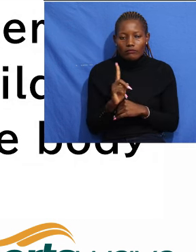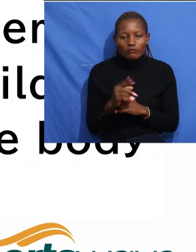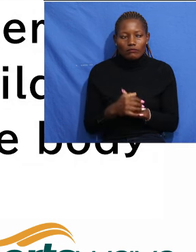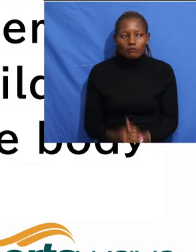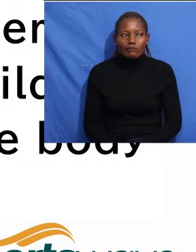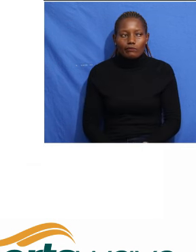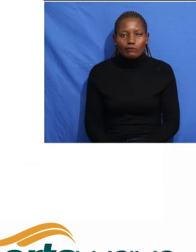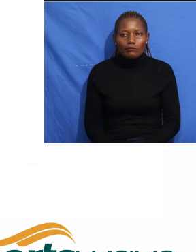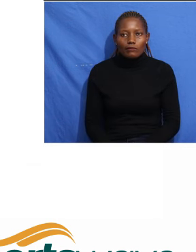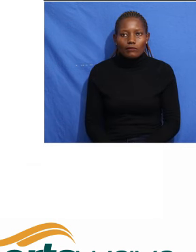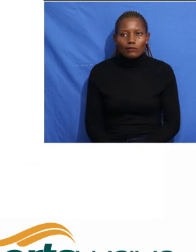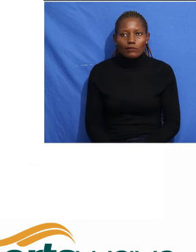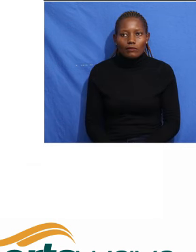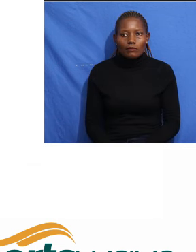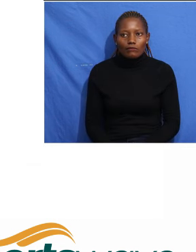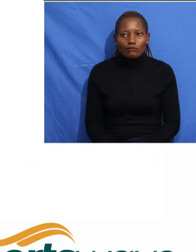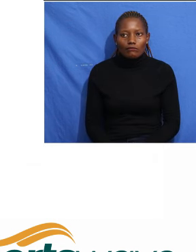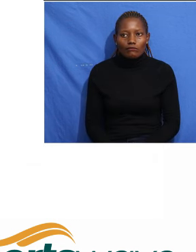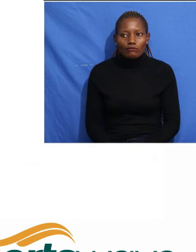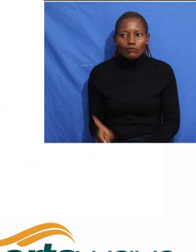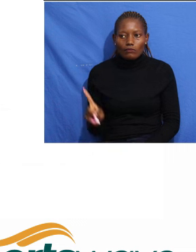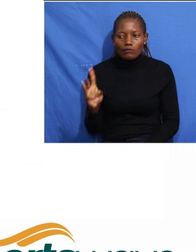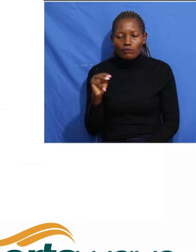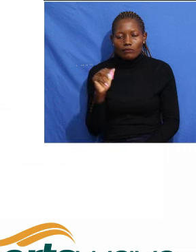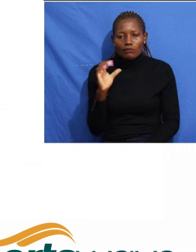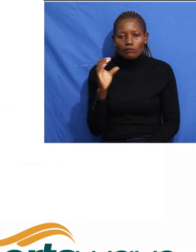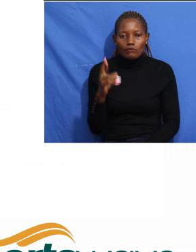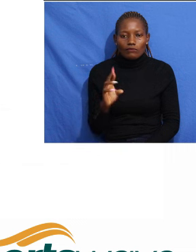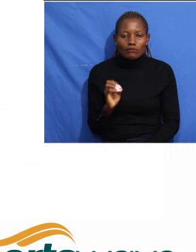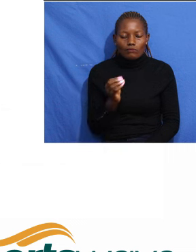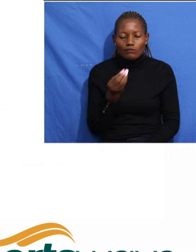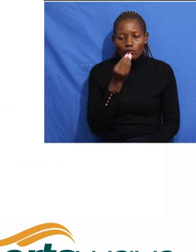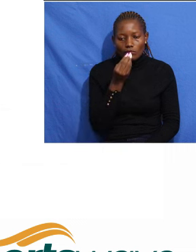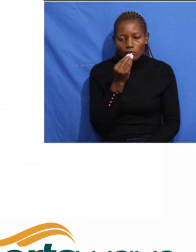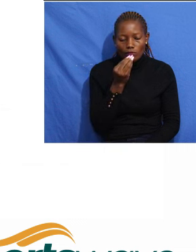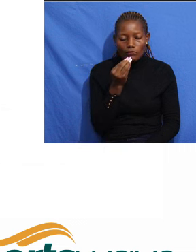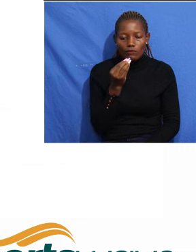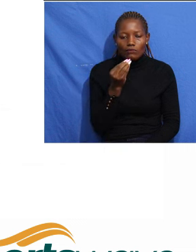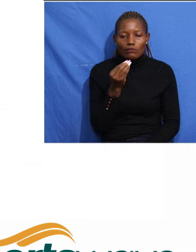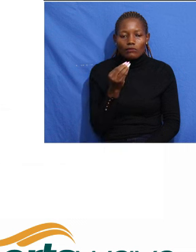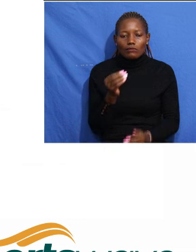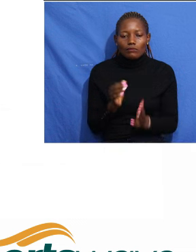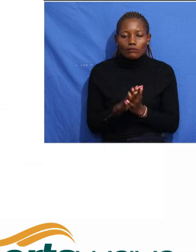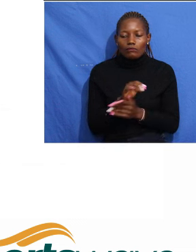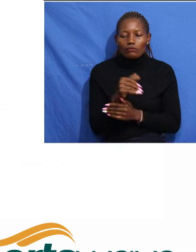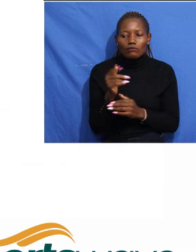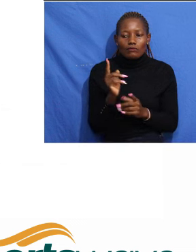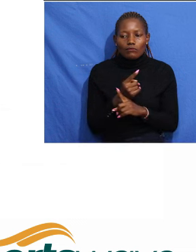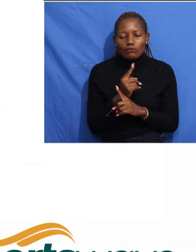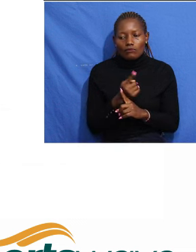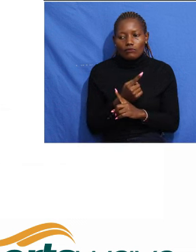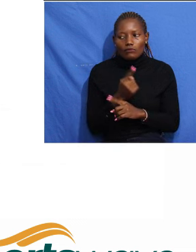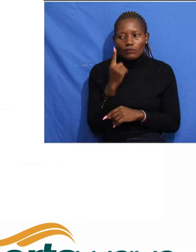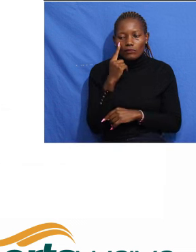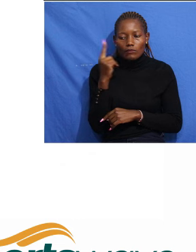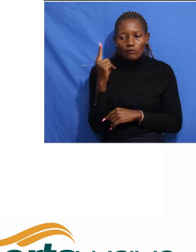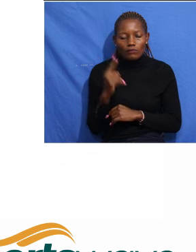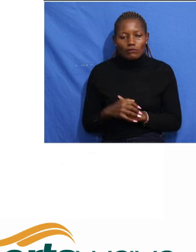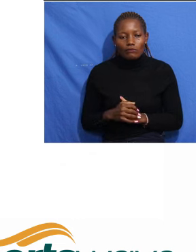Okay. These are macronutrients, carbohydrates, proteins, fats, and vitamins and minerals.